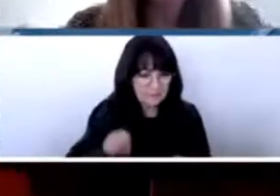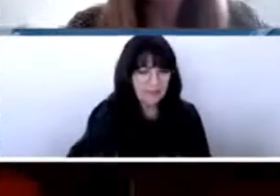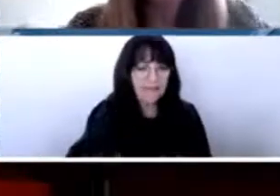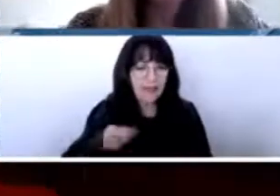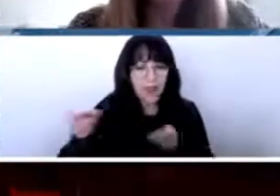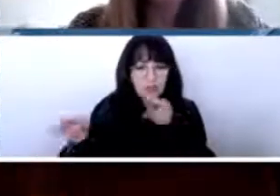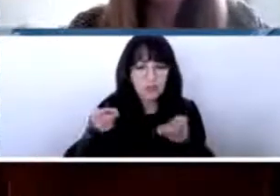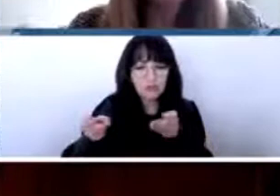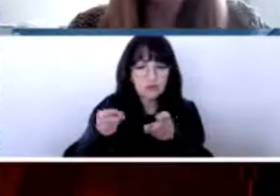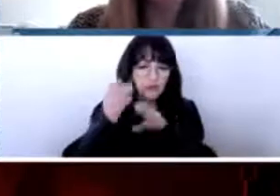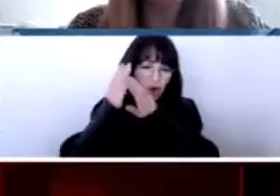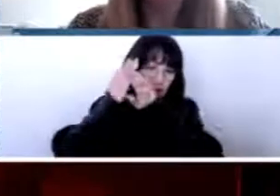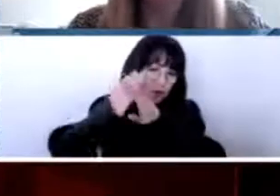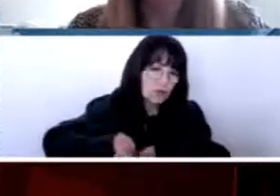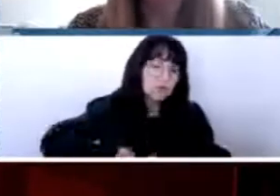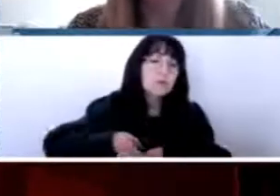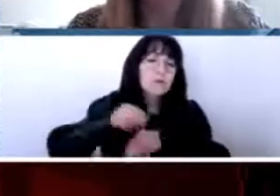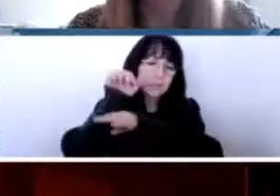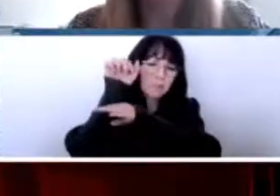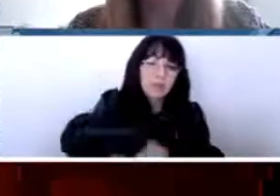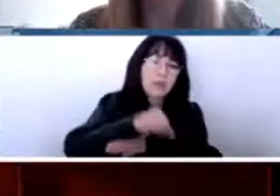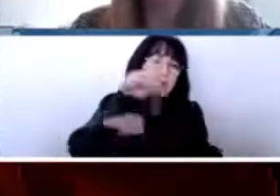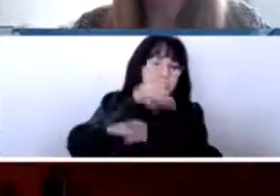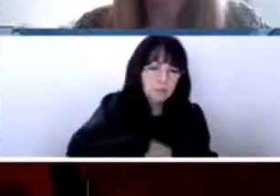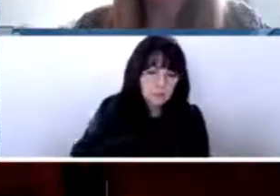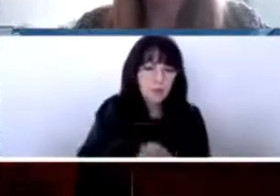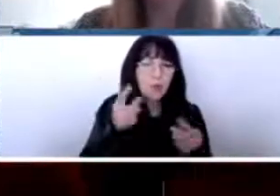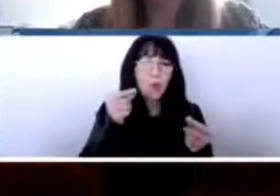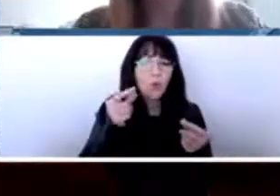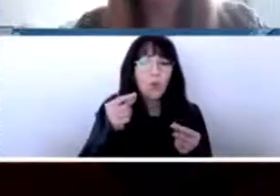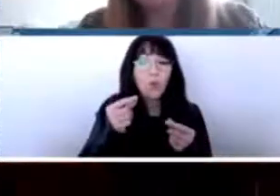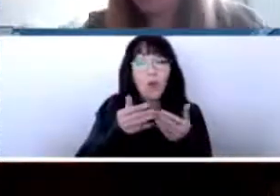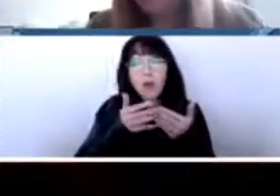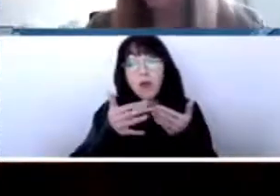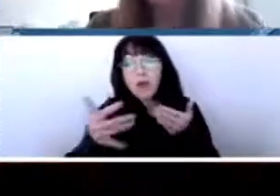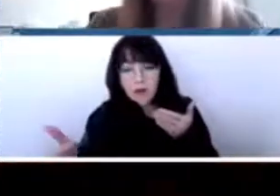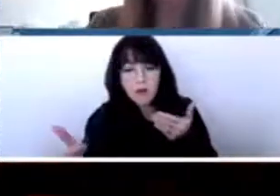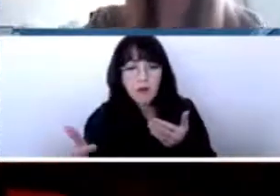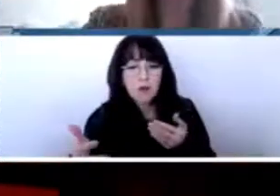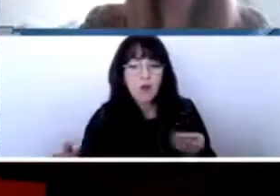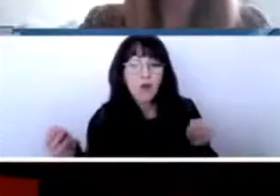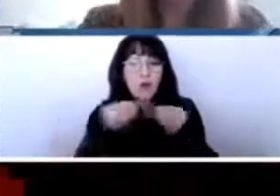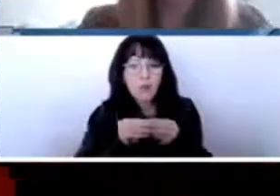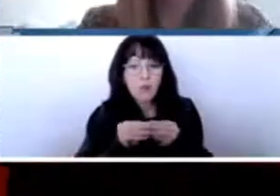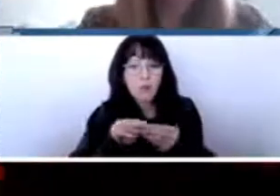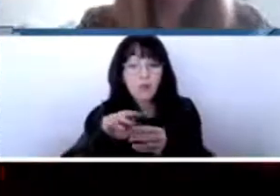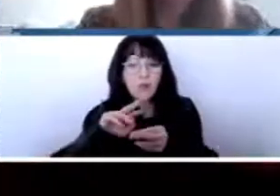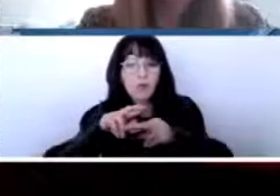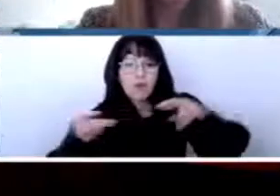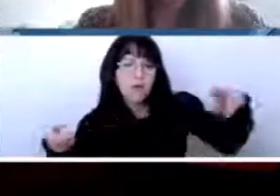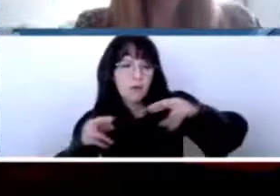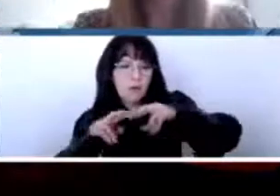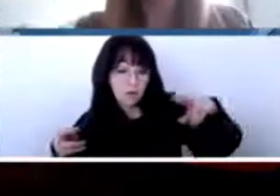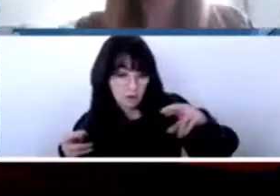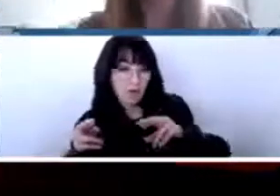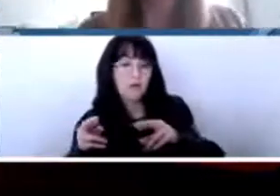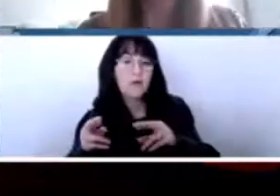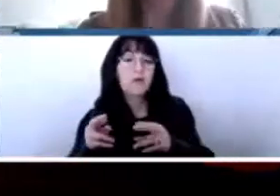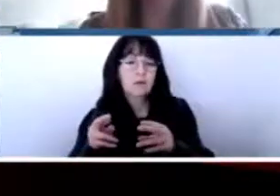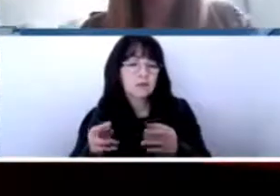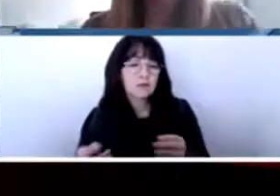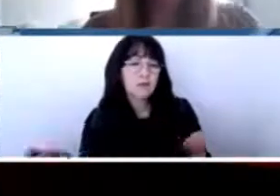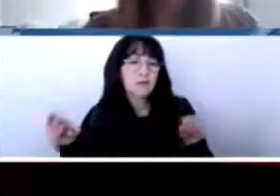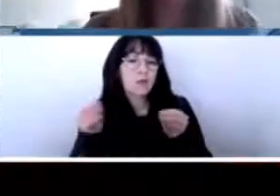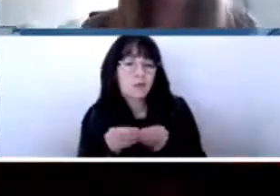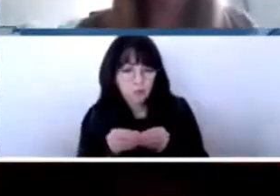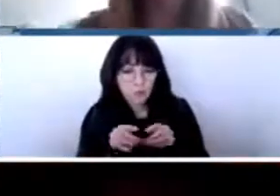variants. And so if you look at the data that we presented again today, I mean, we have pretty high vaccination rates, but the